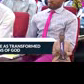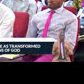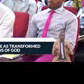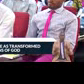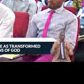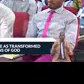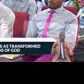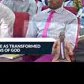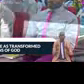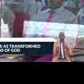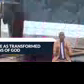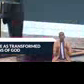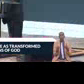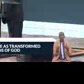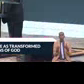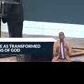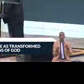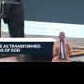to 1 John